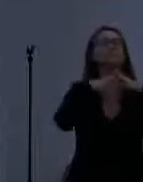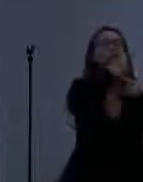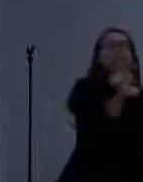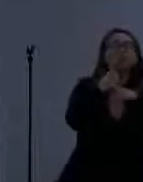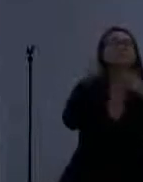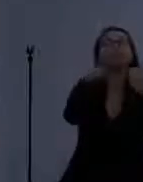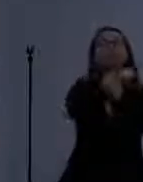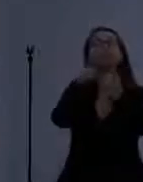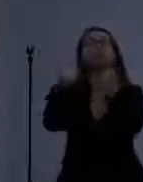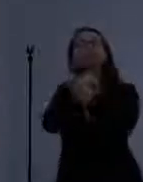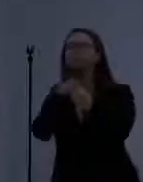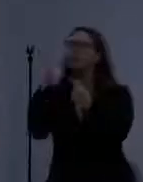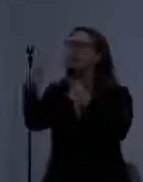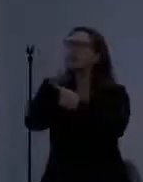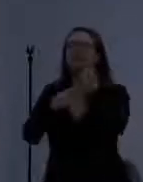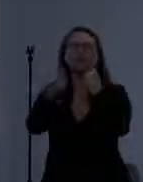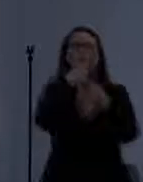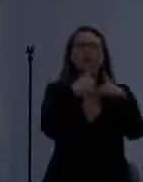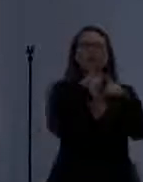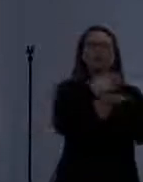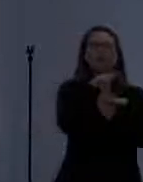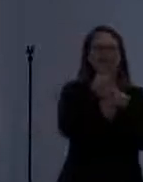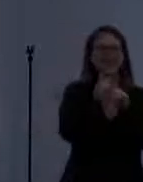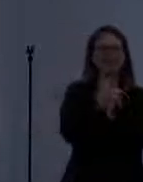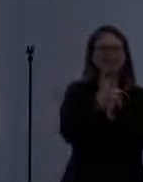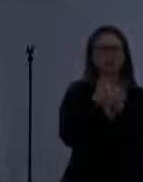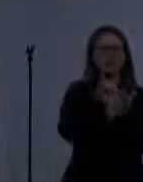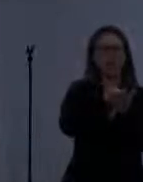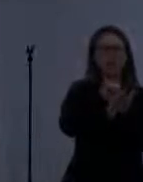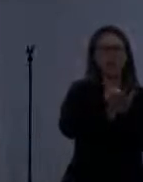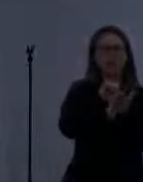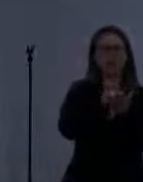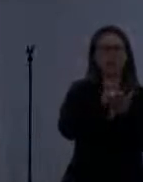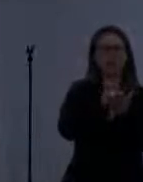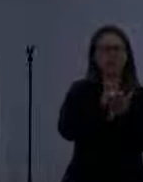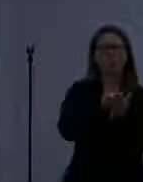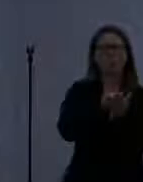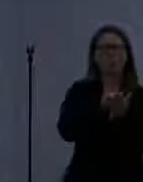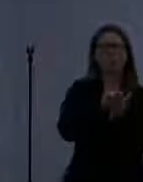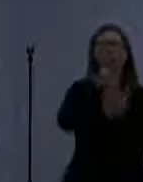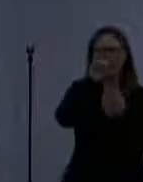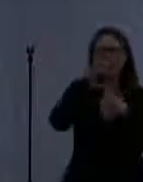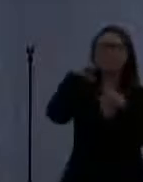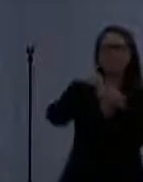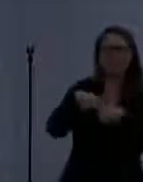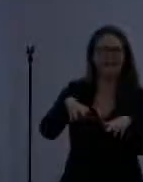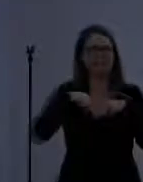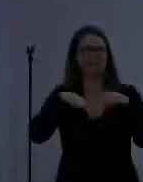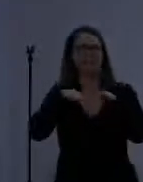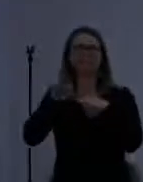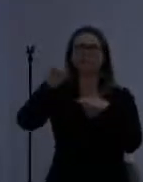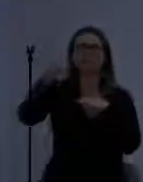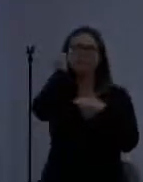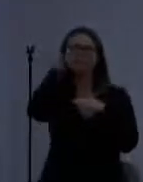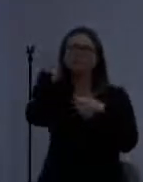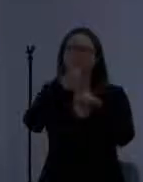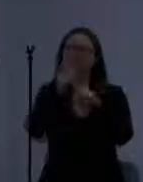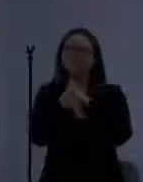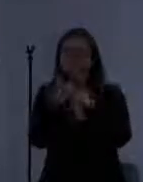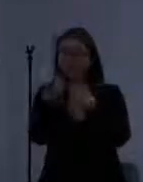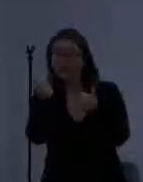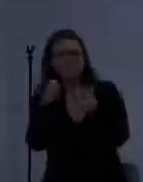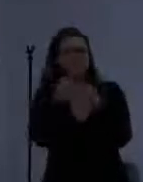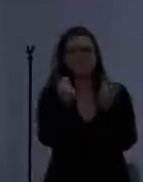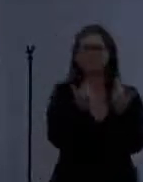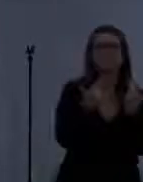discussion was about culturally safe practice for what actually works and applies in those lands. And there was a really good